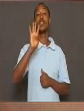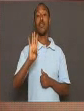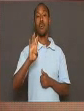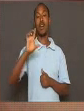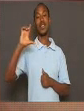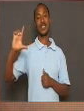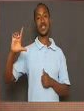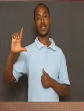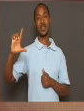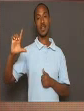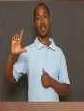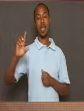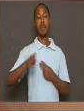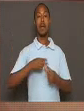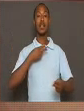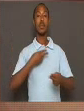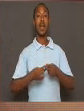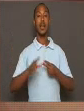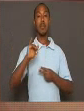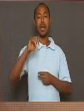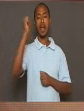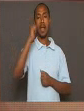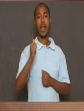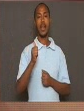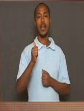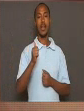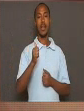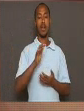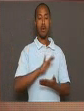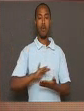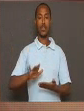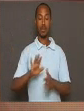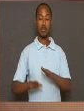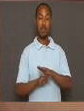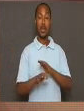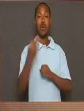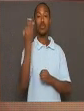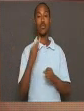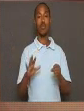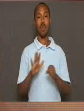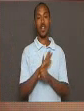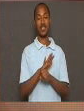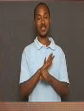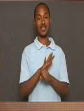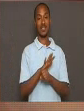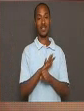liters, multiplied by any coefficient below the formulas.